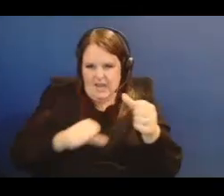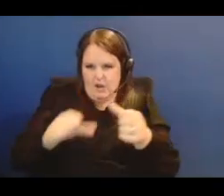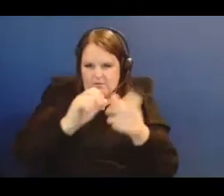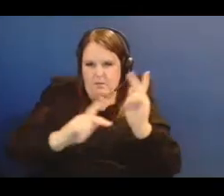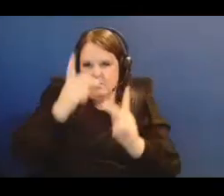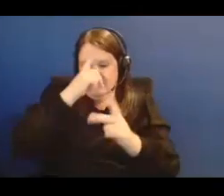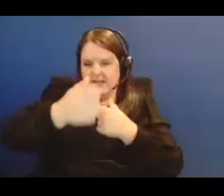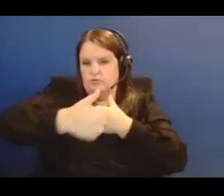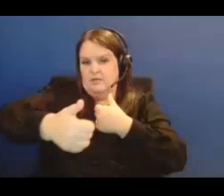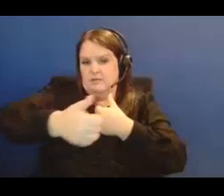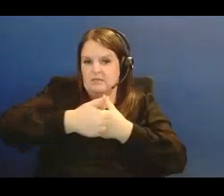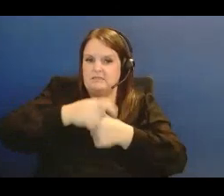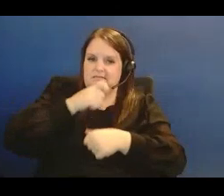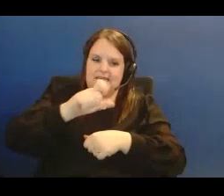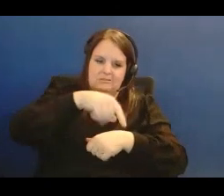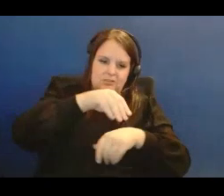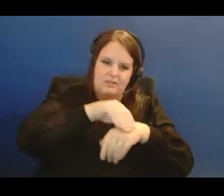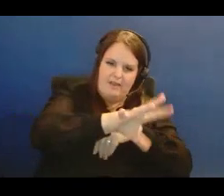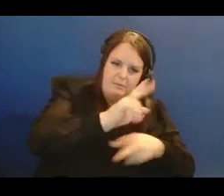transportation decisions affect everyone.